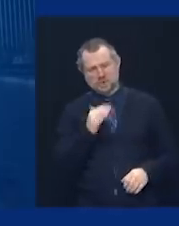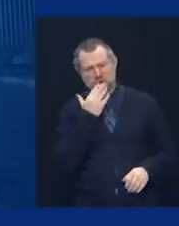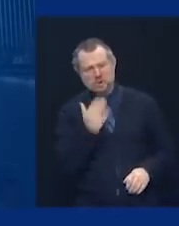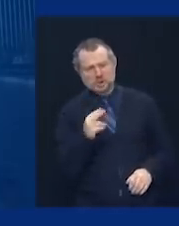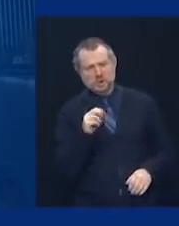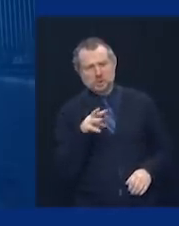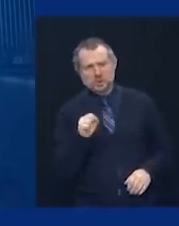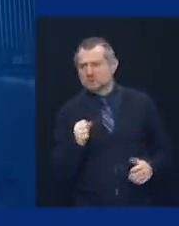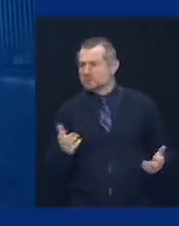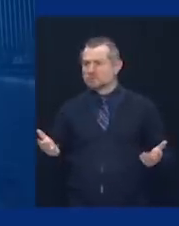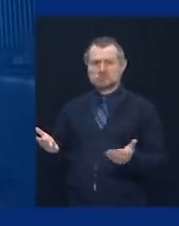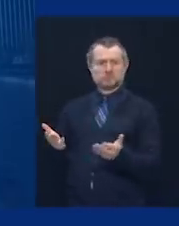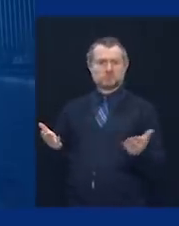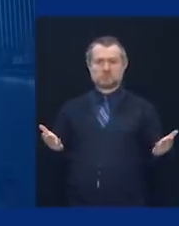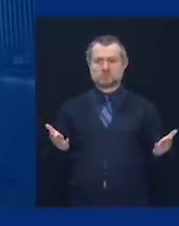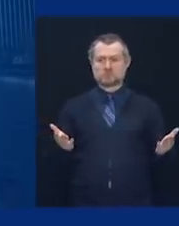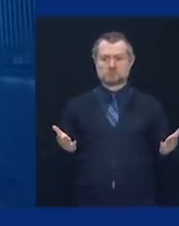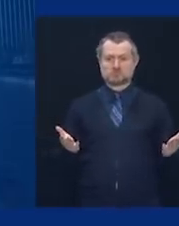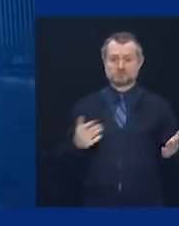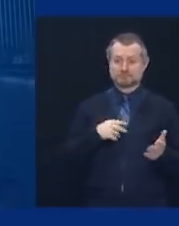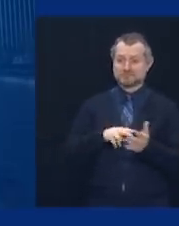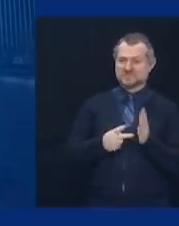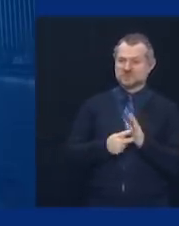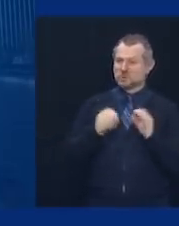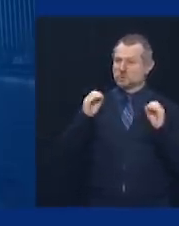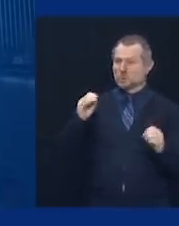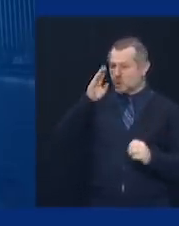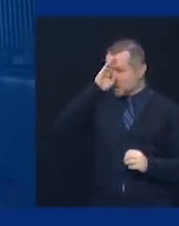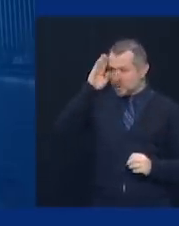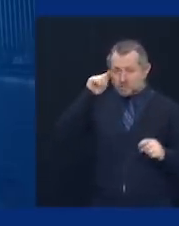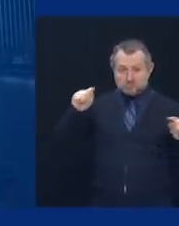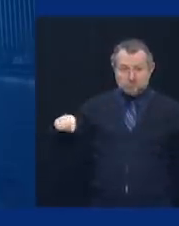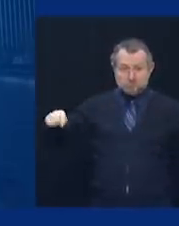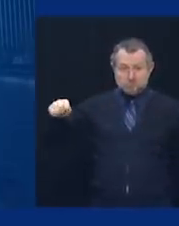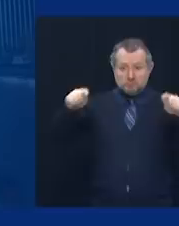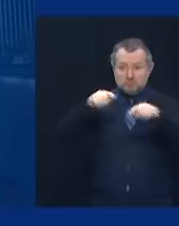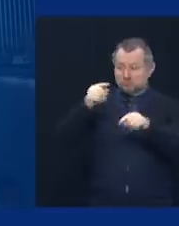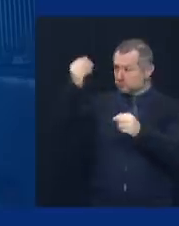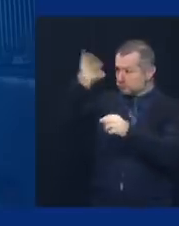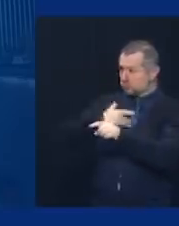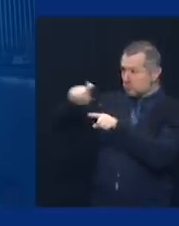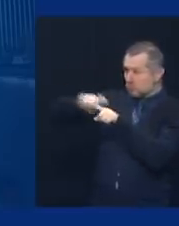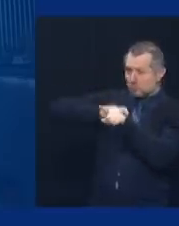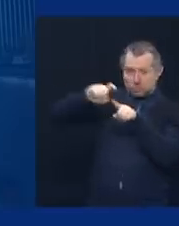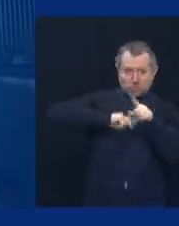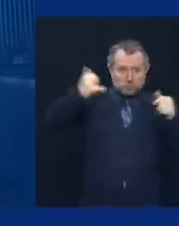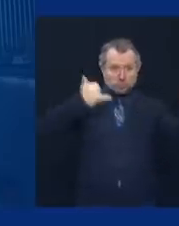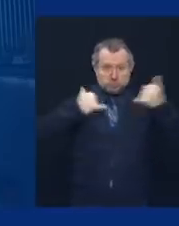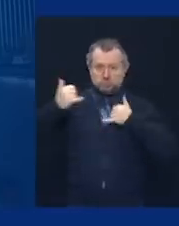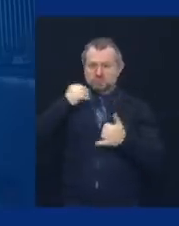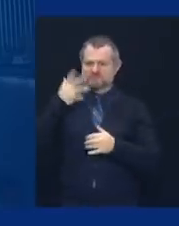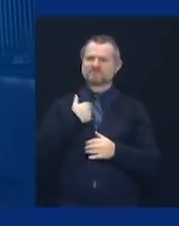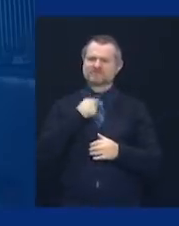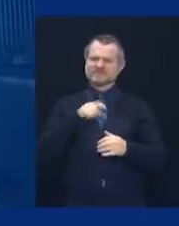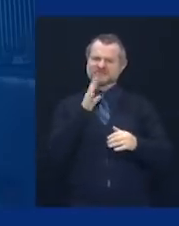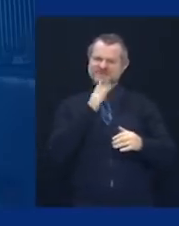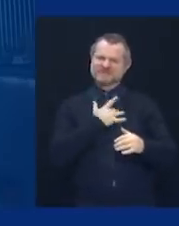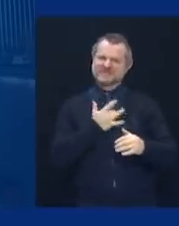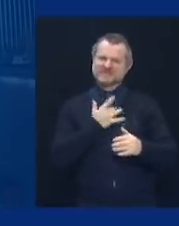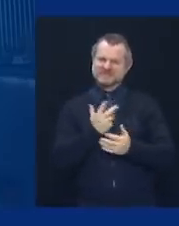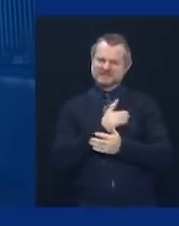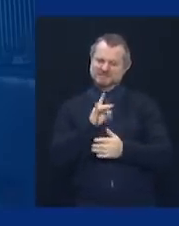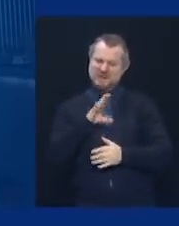no hospital in the state saying they think they're going to hit 85% of their maximum